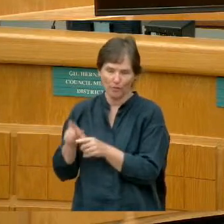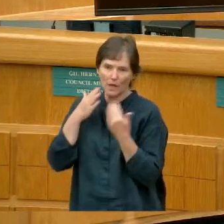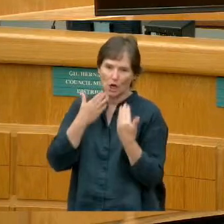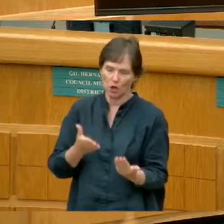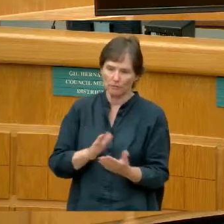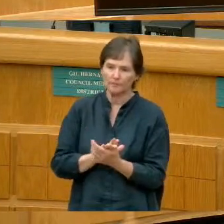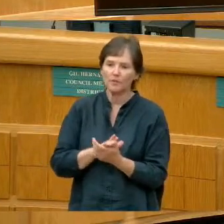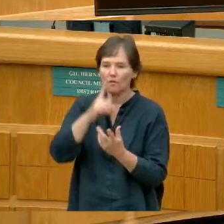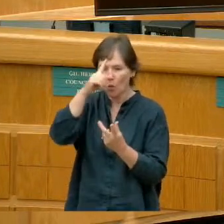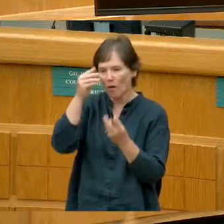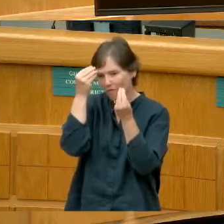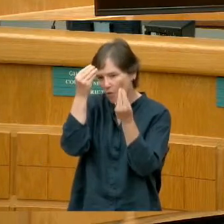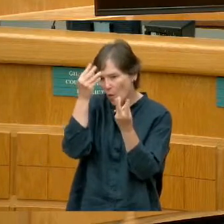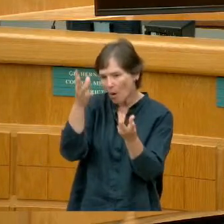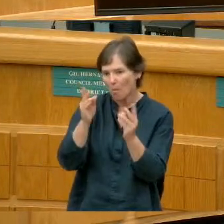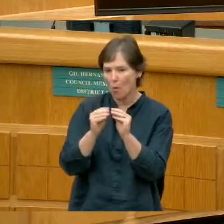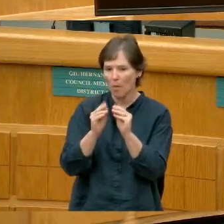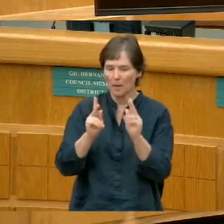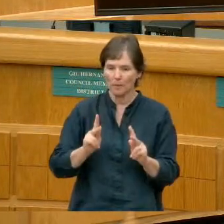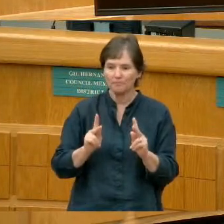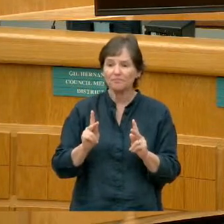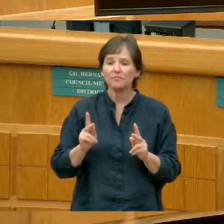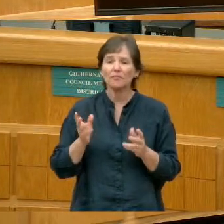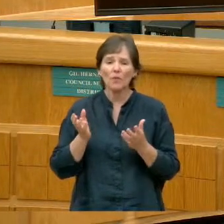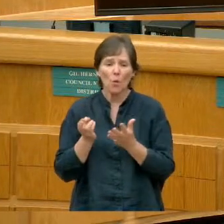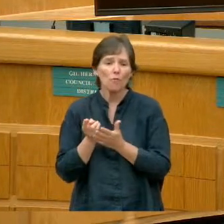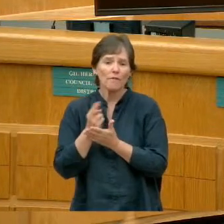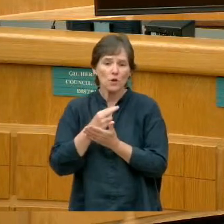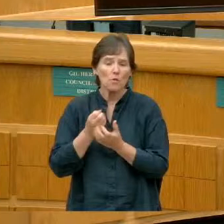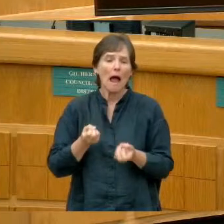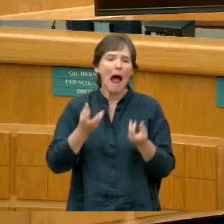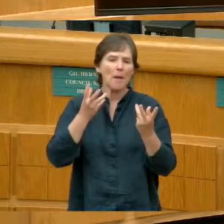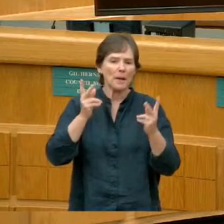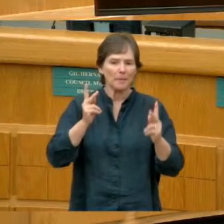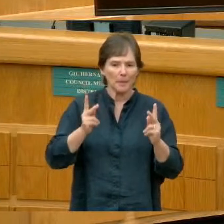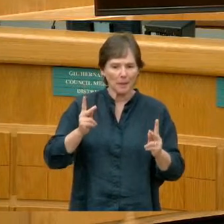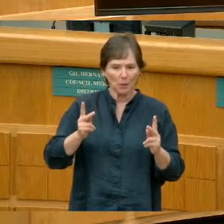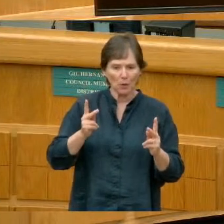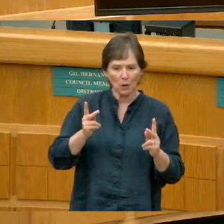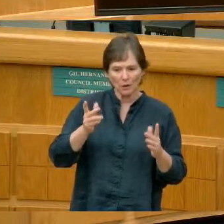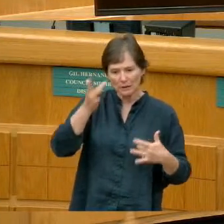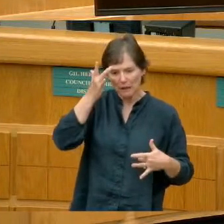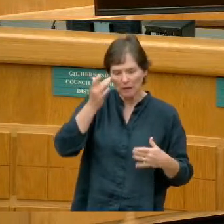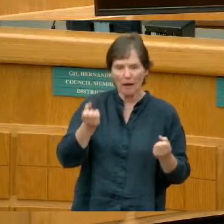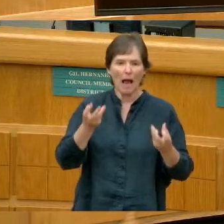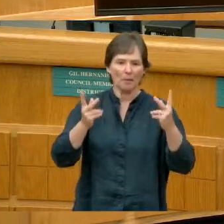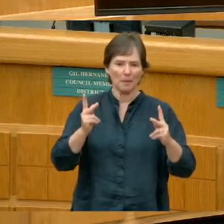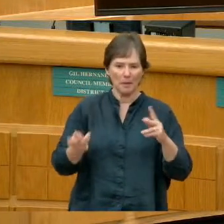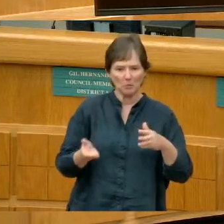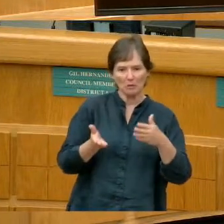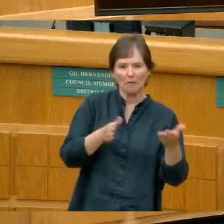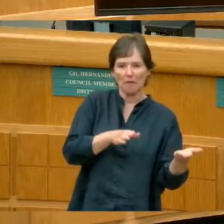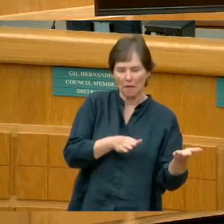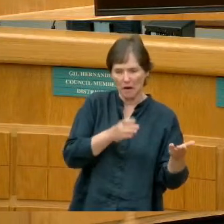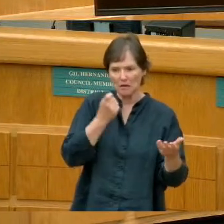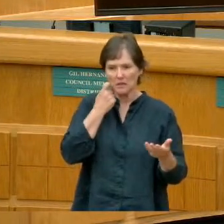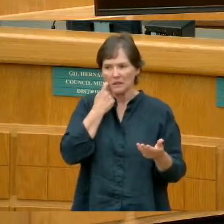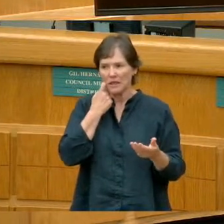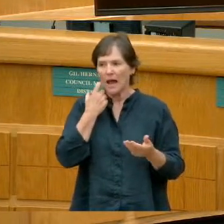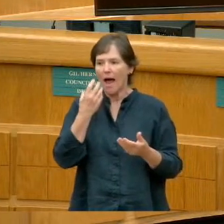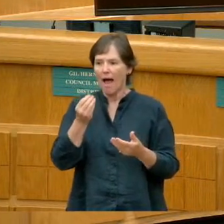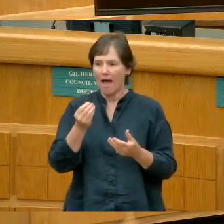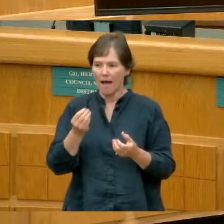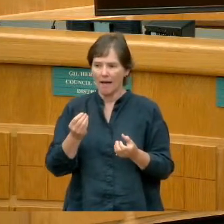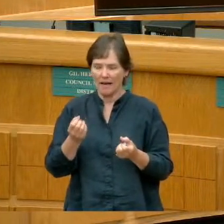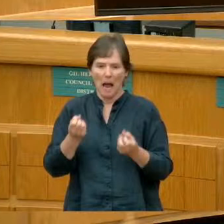through the statistics, the number of new cases, deaths, how the hospital situation is looking in terms of number of patients and that